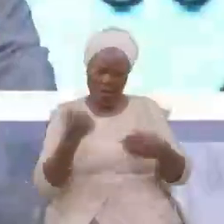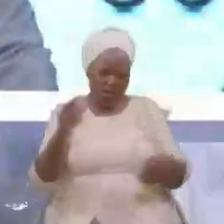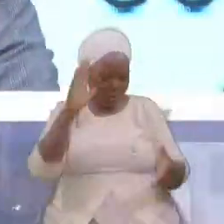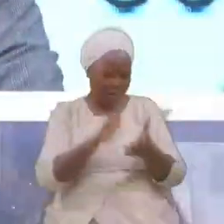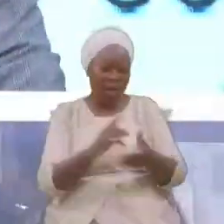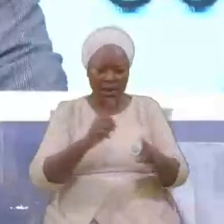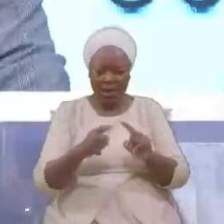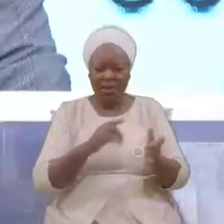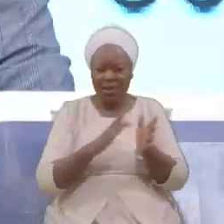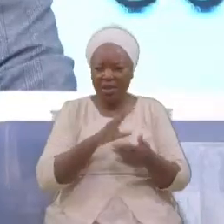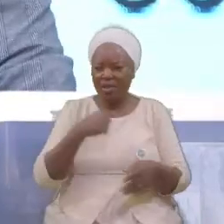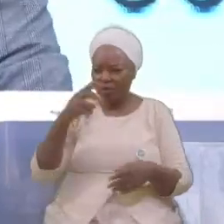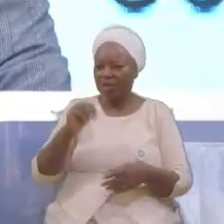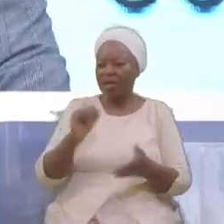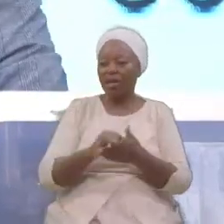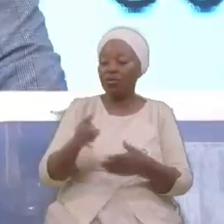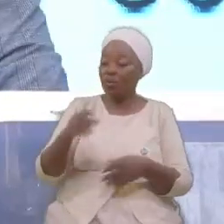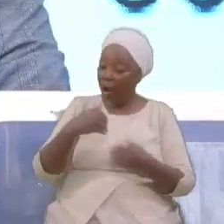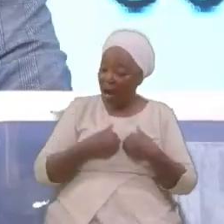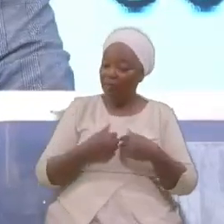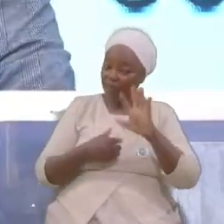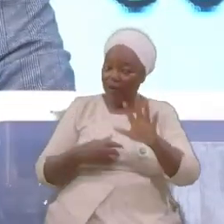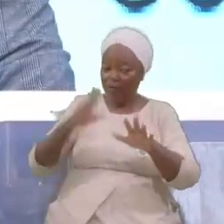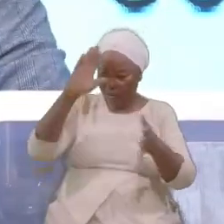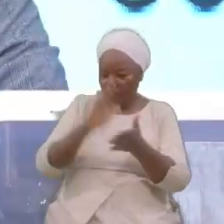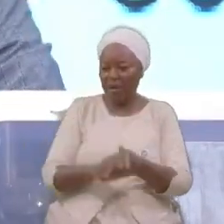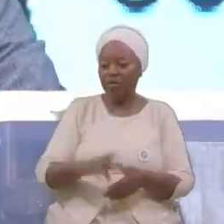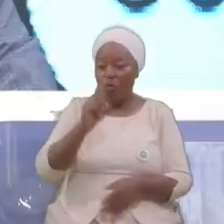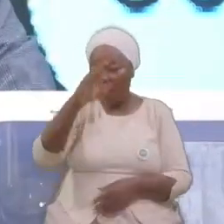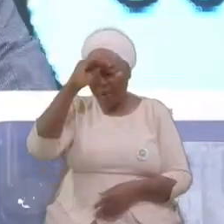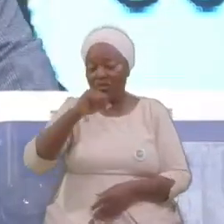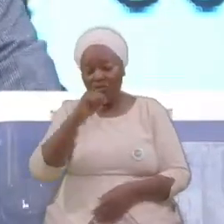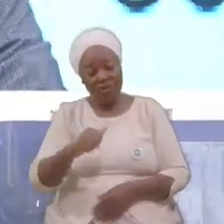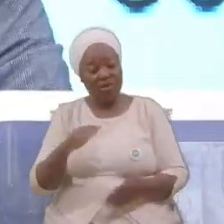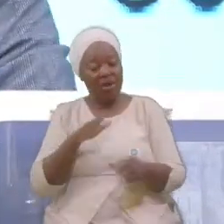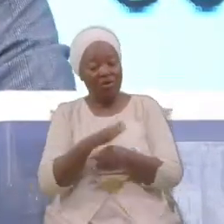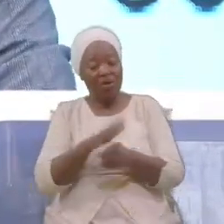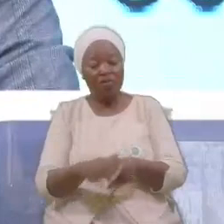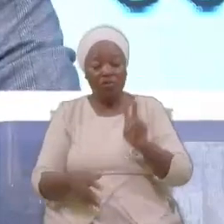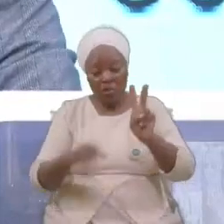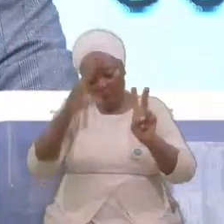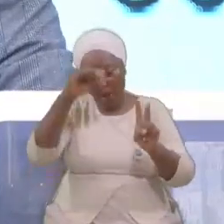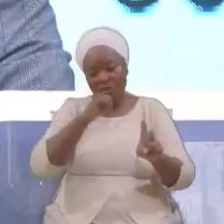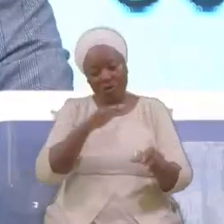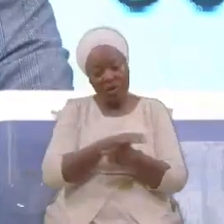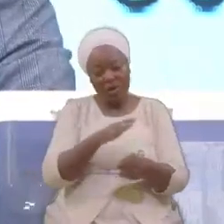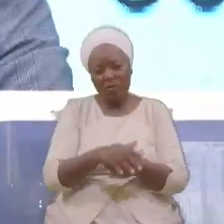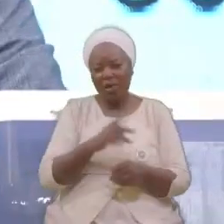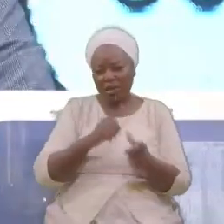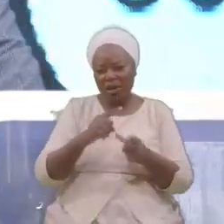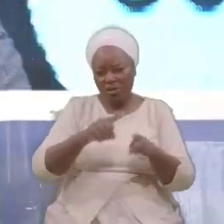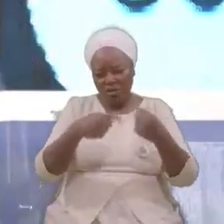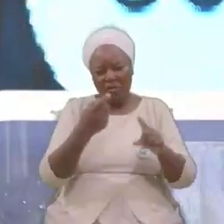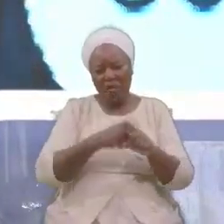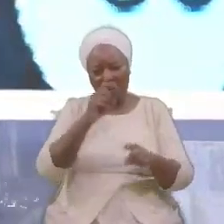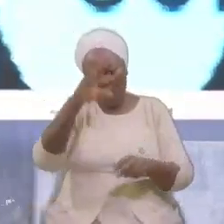had 5 husbands. One man, not enough. 2 men, not enough. And you've been going from man